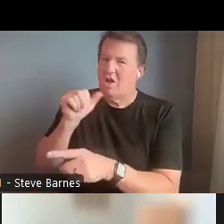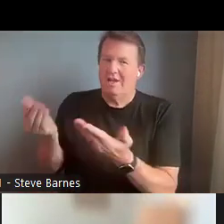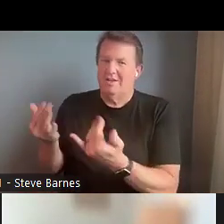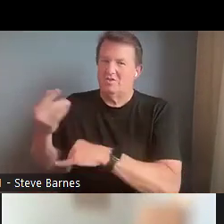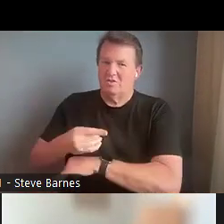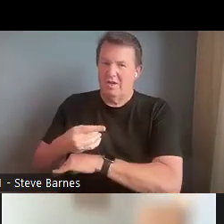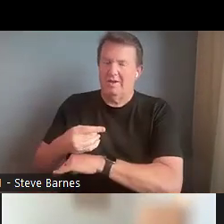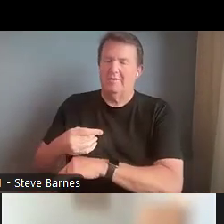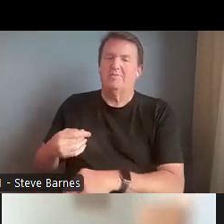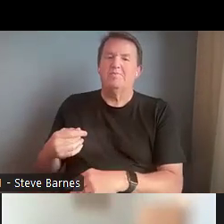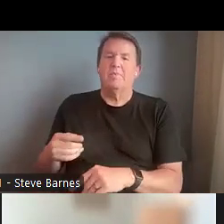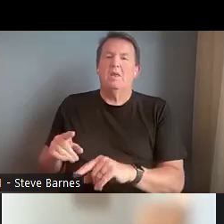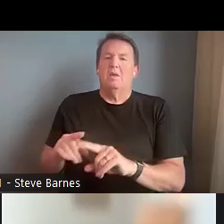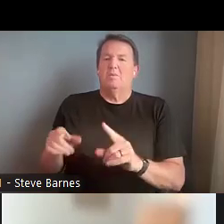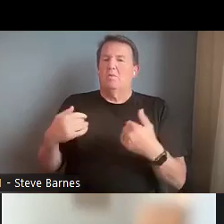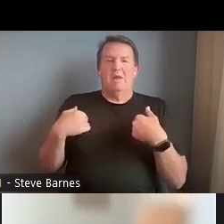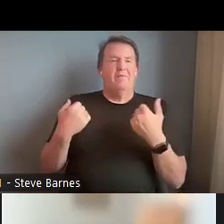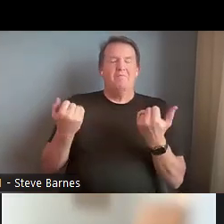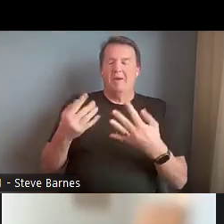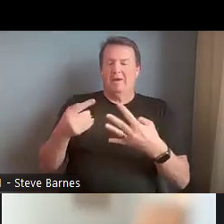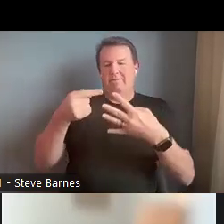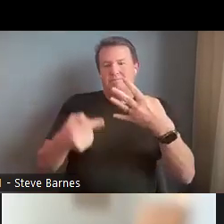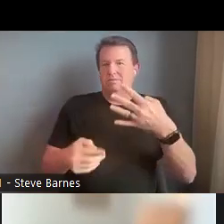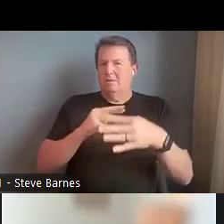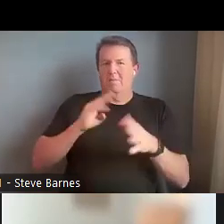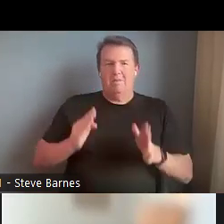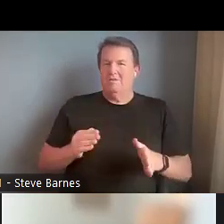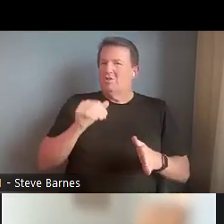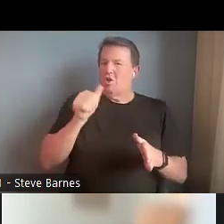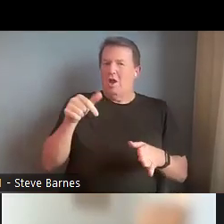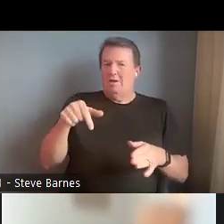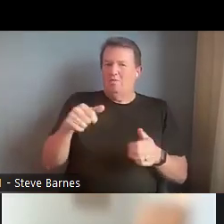we have several other team members who aren't on this call today. Next slide, please.